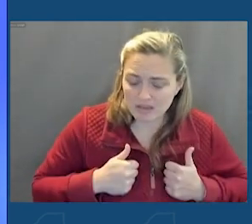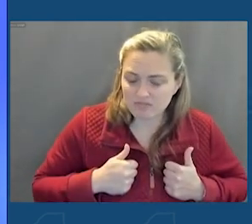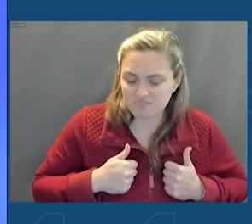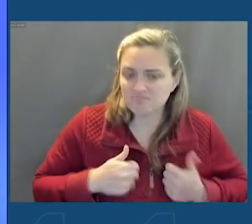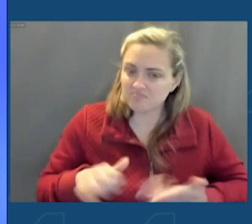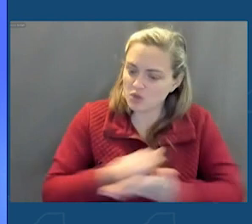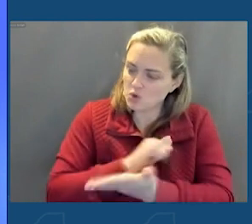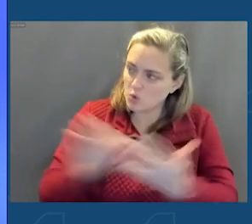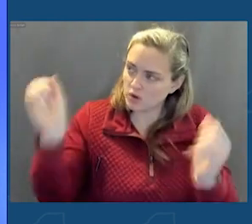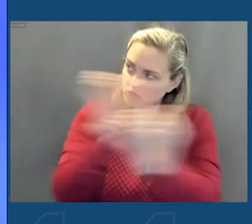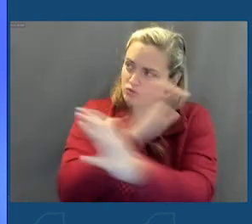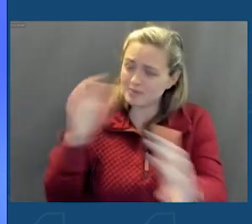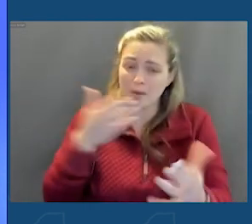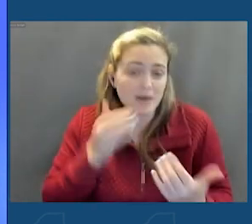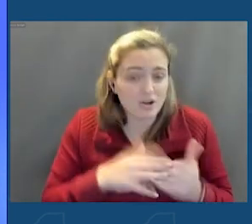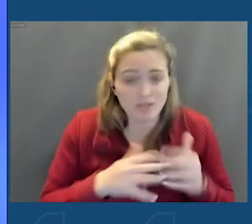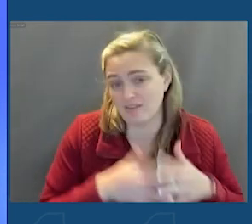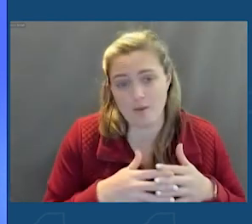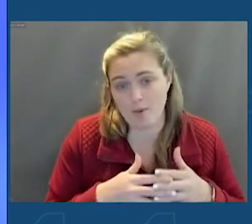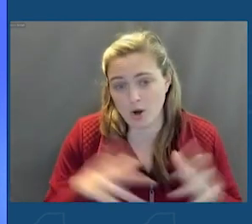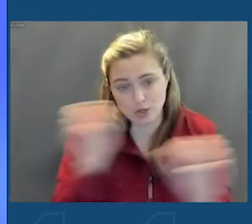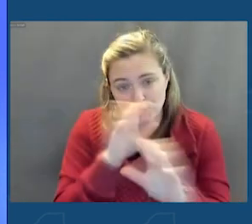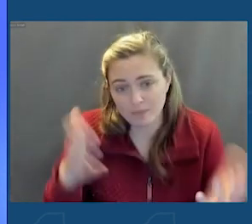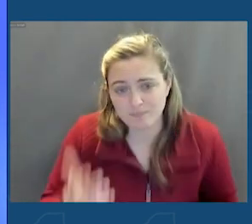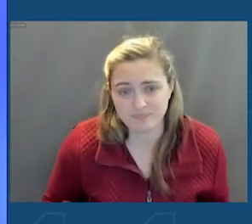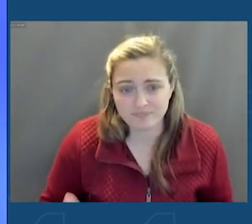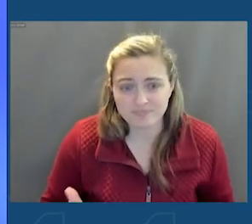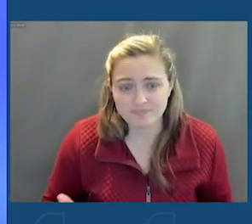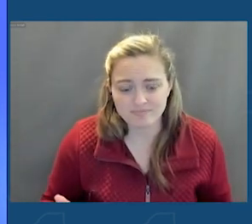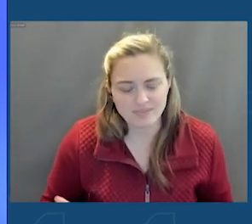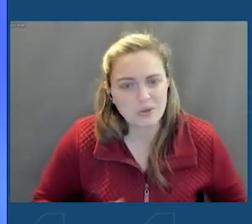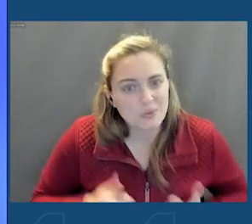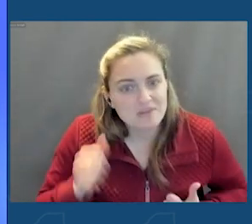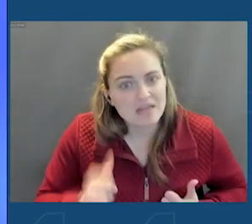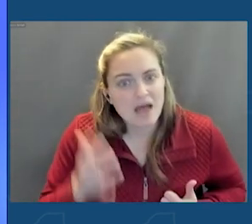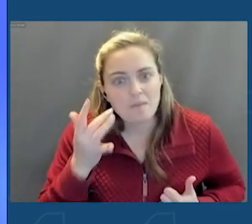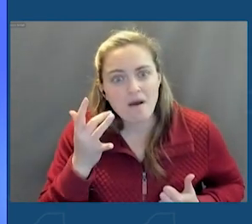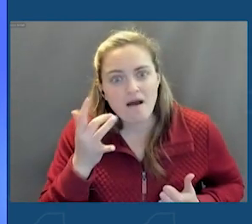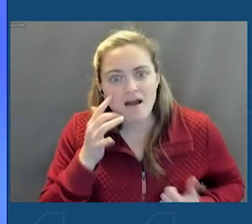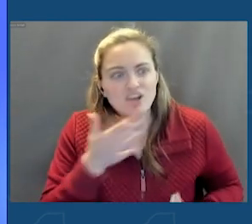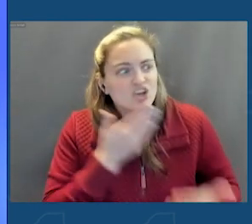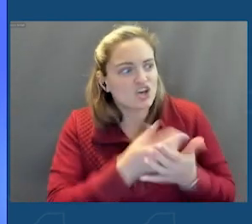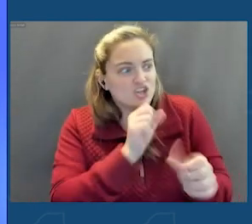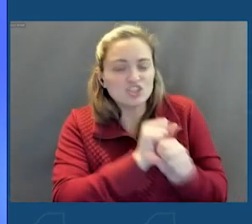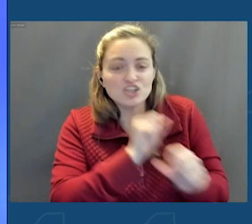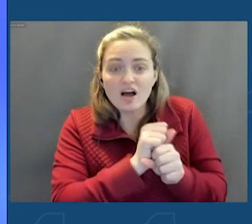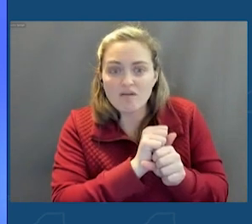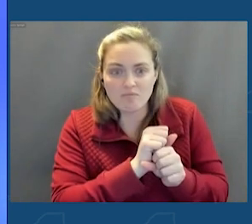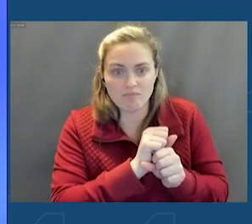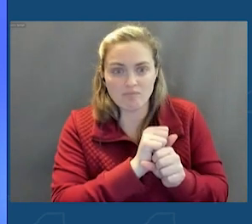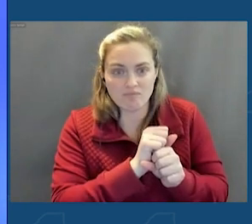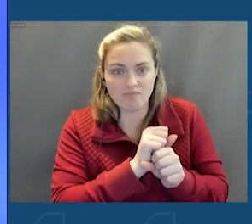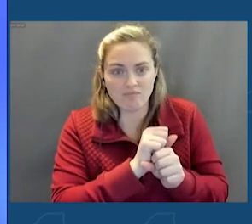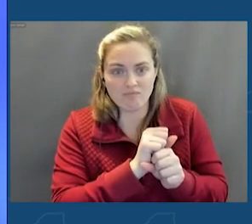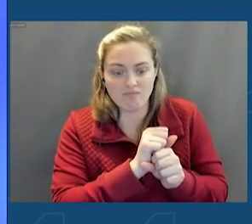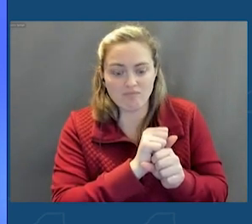dream, which is even better than the American dream, be able to live that because of those good jobs. And all of a sudden, in